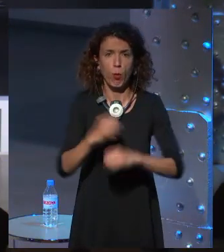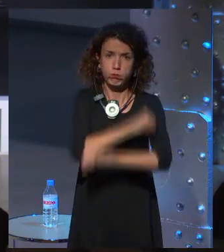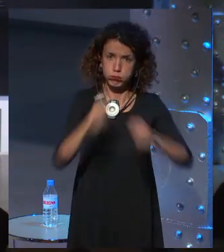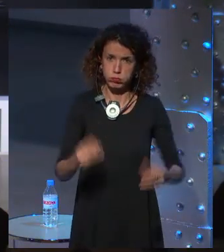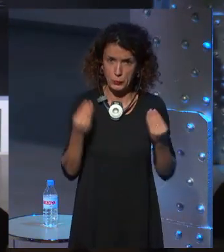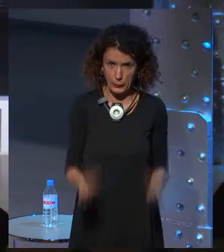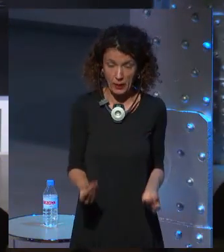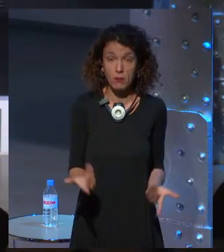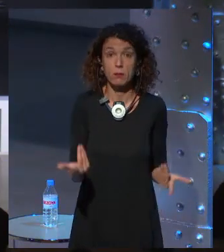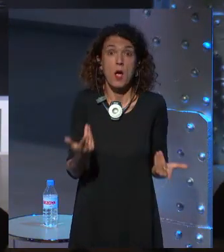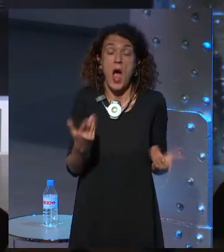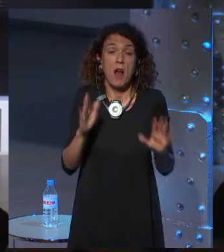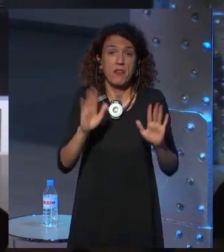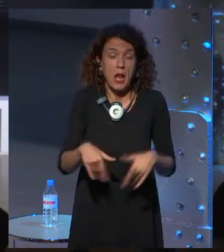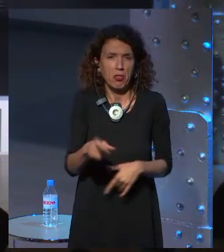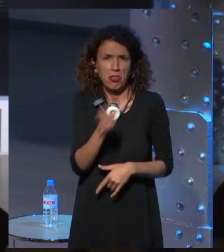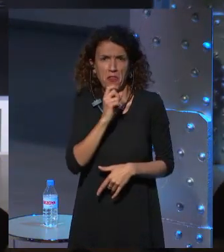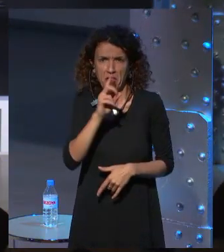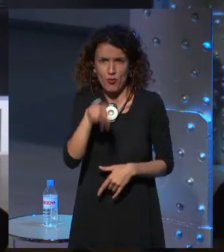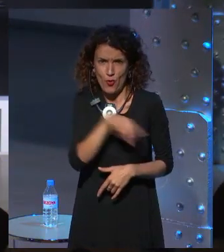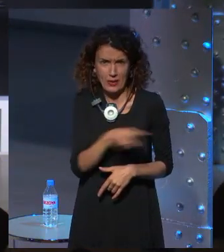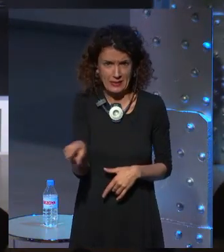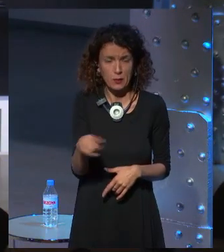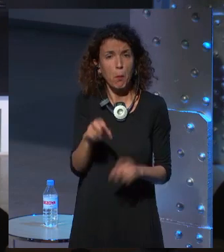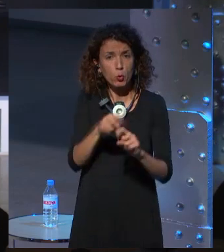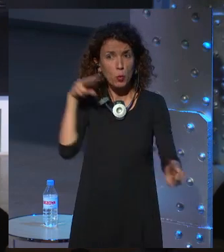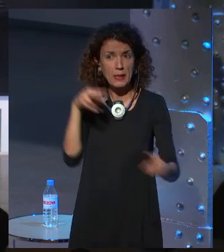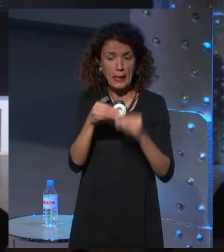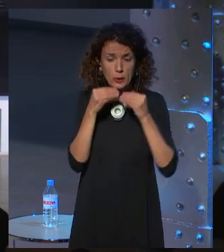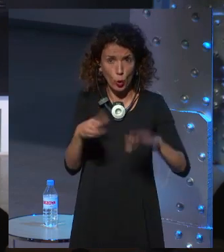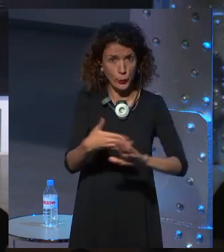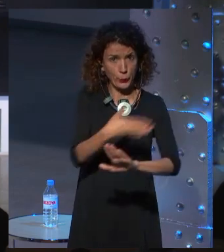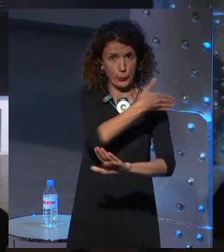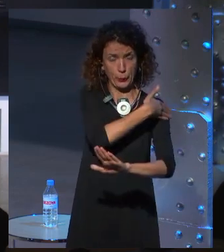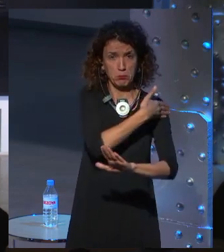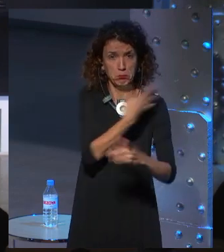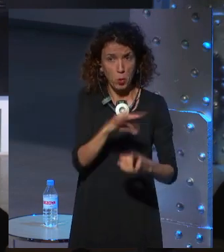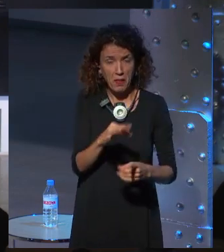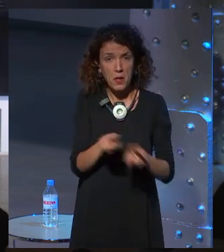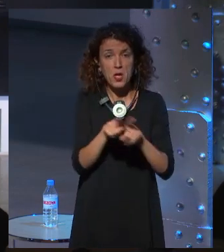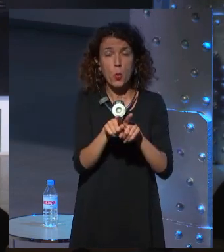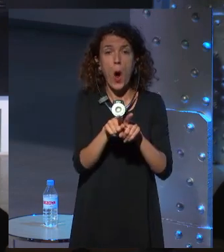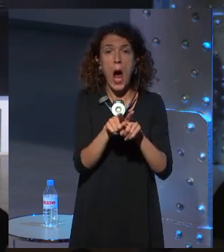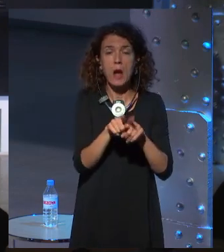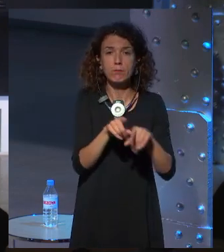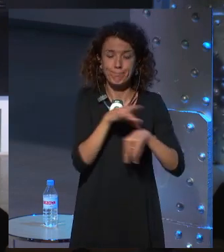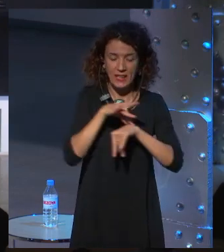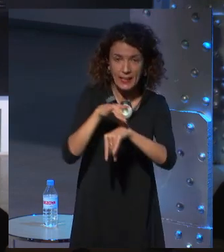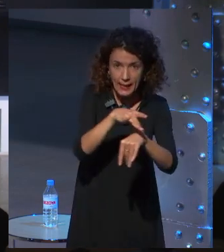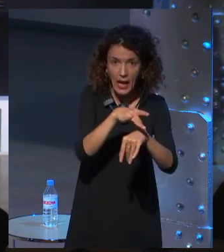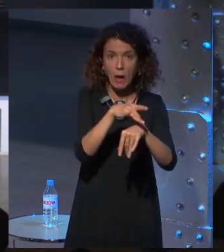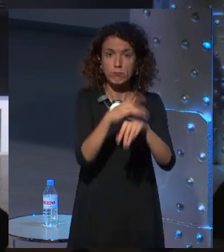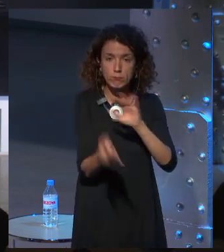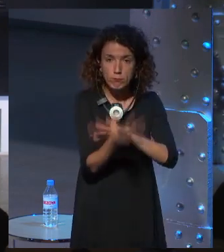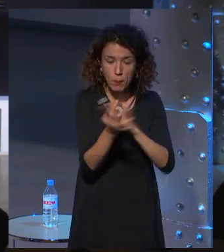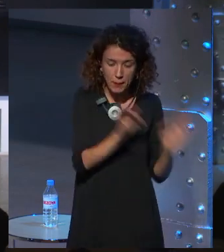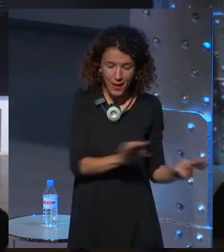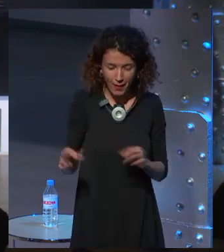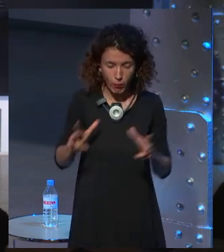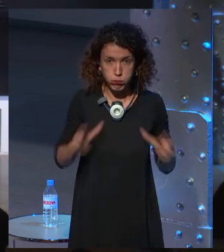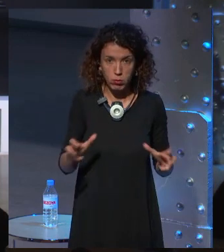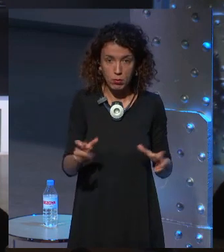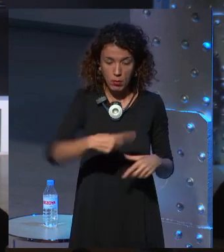that hard historically to be able to map what our economy and our workforce needs are,